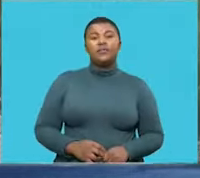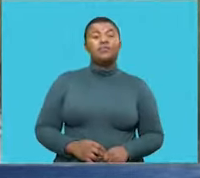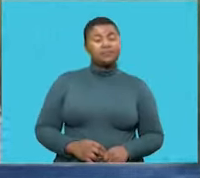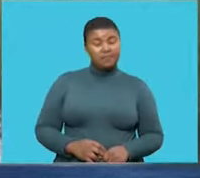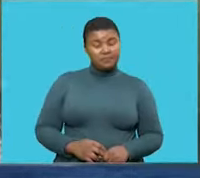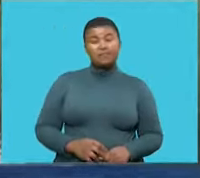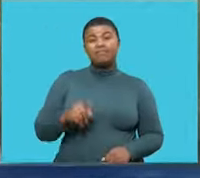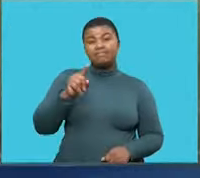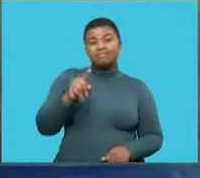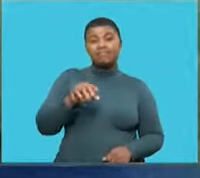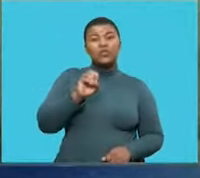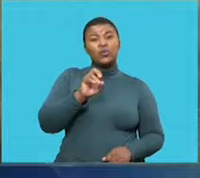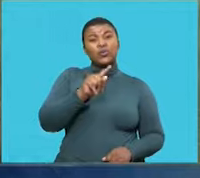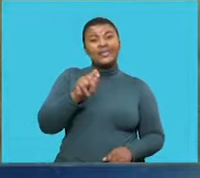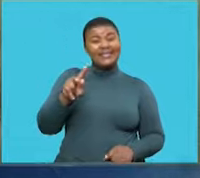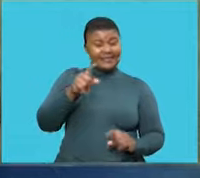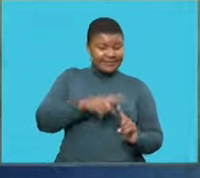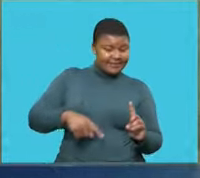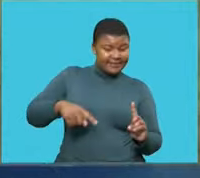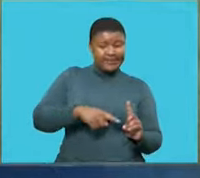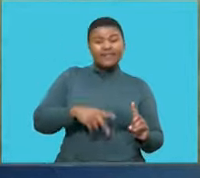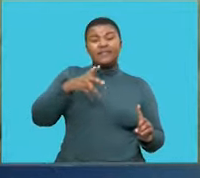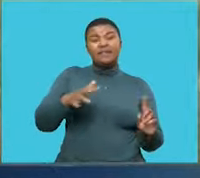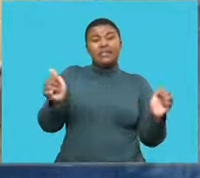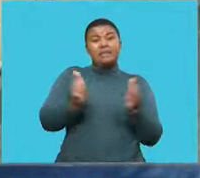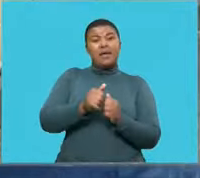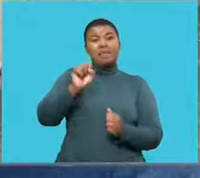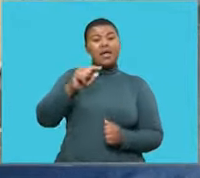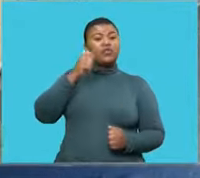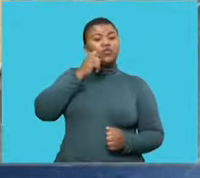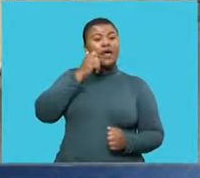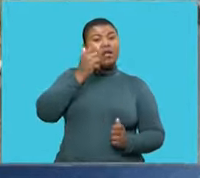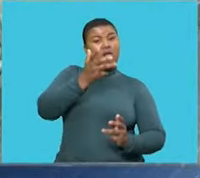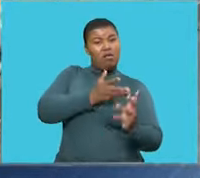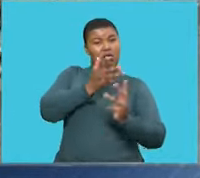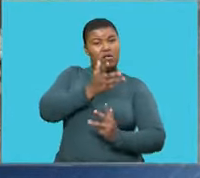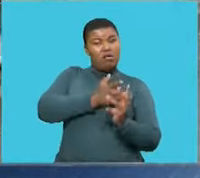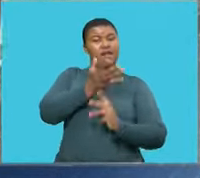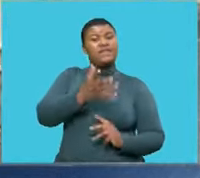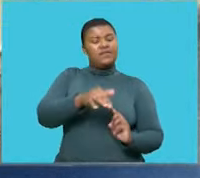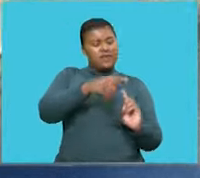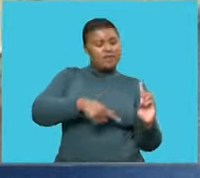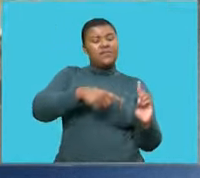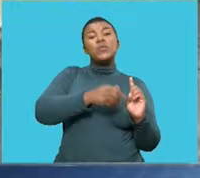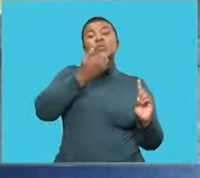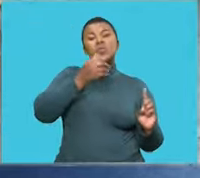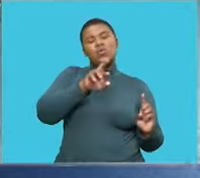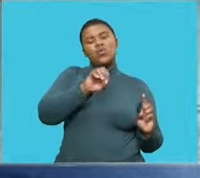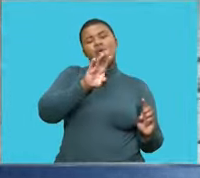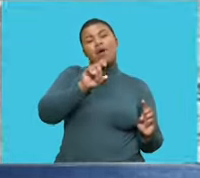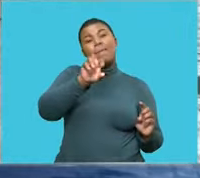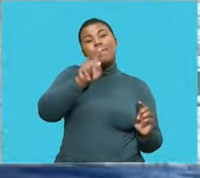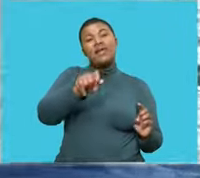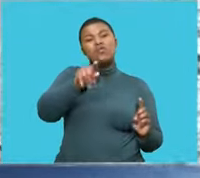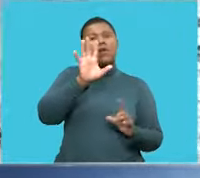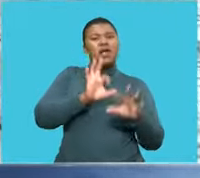tabala soveto tivi muwedi wa kantoro ya ditabelezo za swanyeto za johannespeki eleng robeti mlawizi uwelela